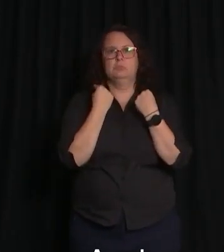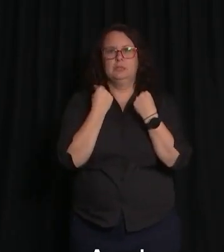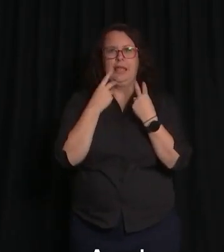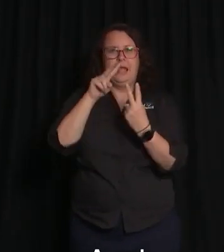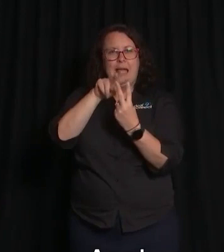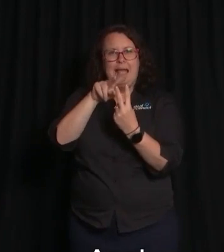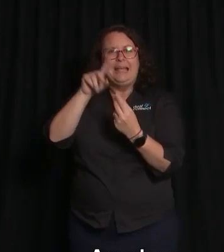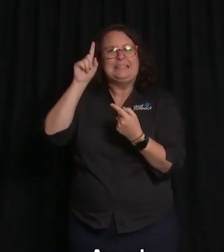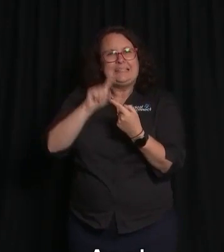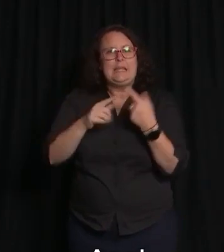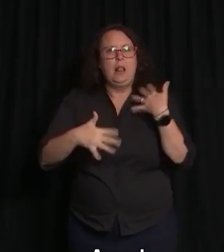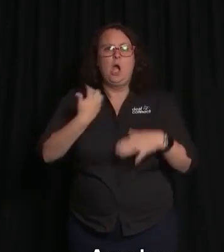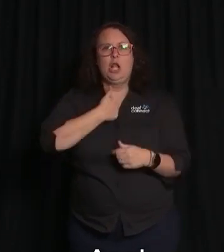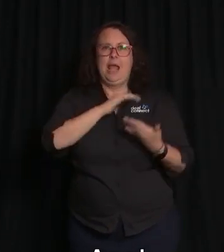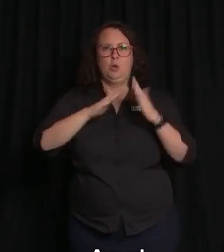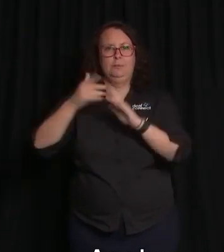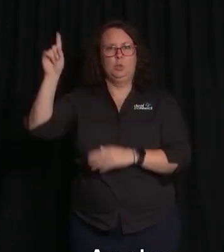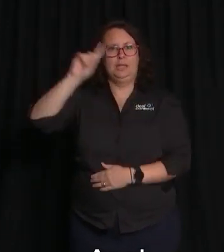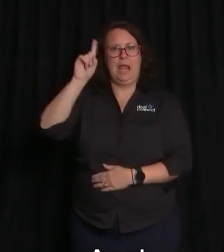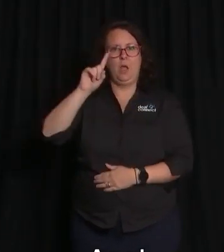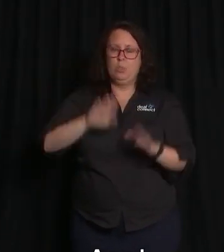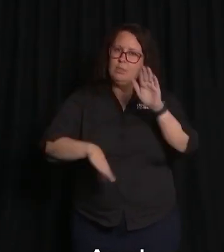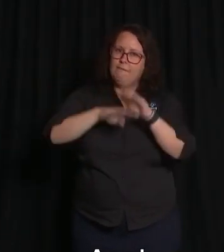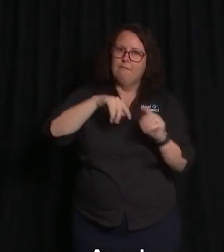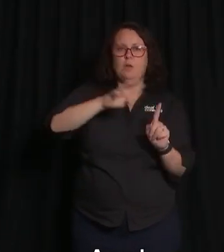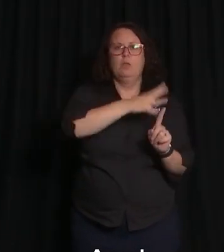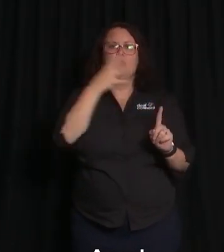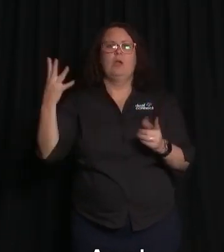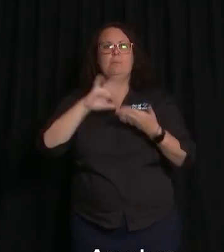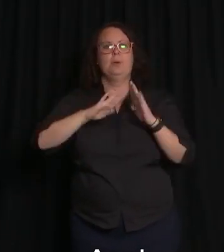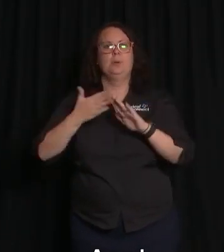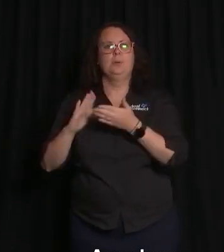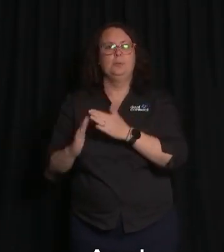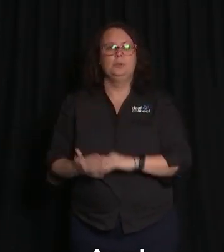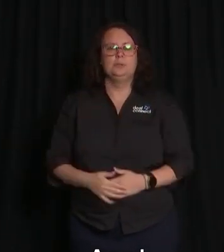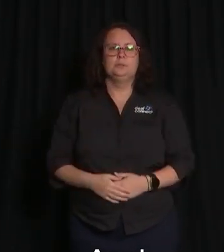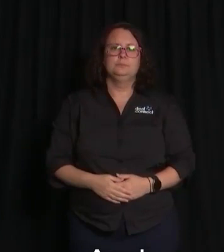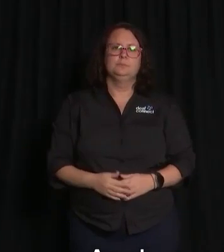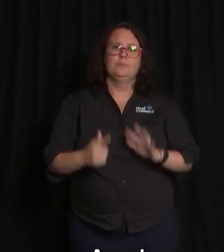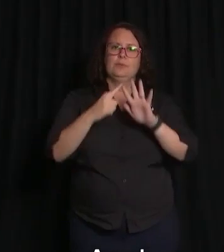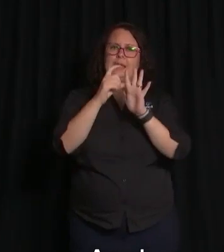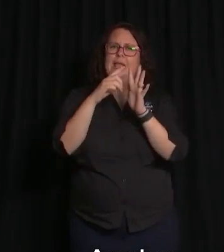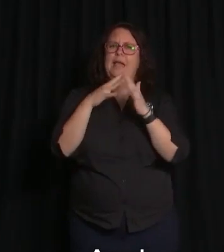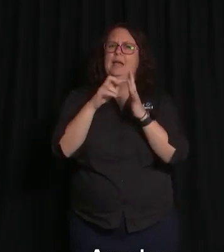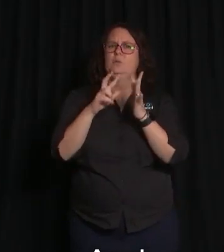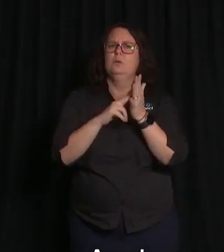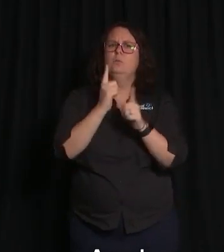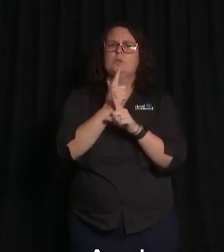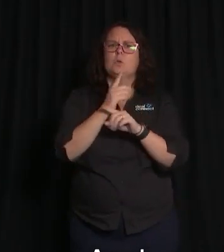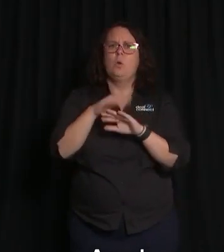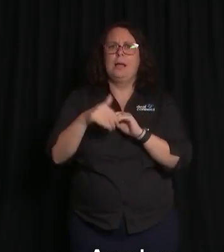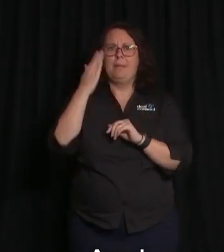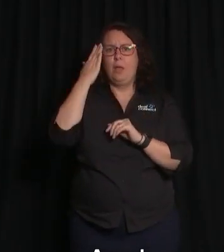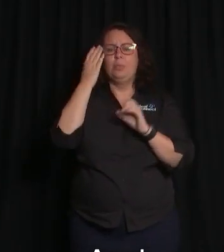inflict great harm on our community, on our entire rainbow community. Edwin will speak about the importance of visibility and the role that brave advocates